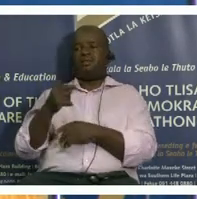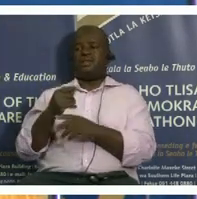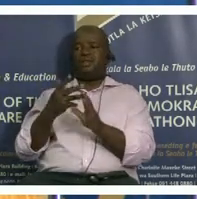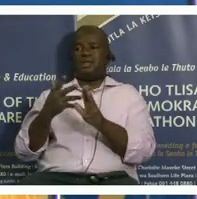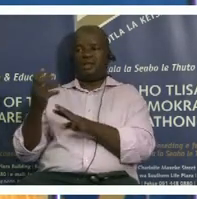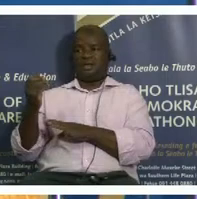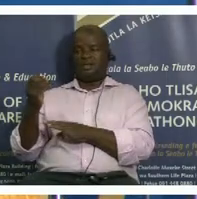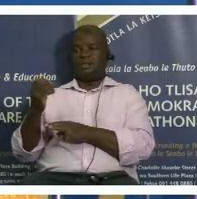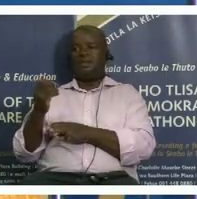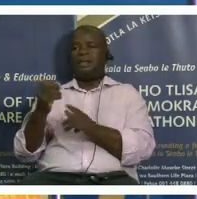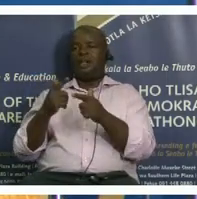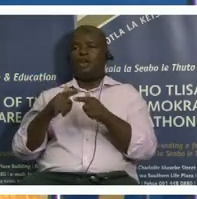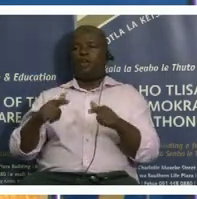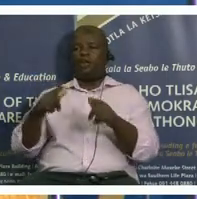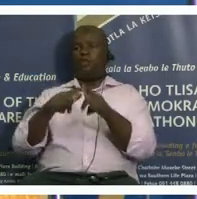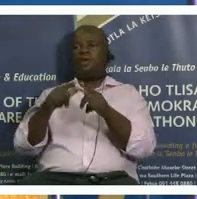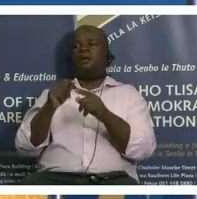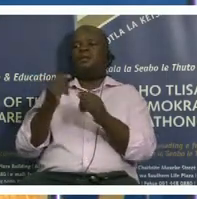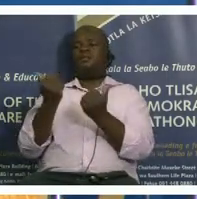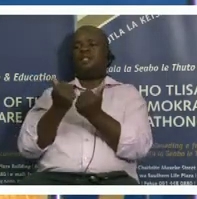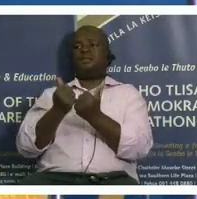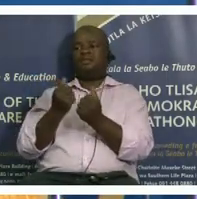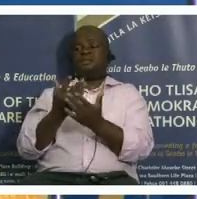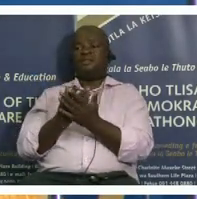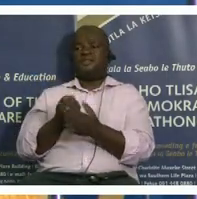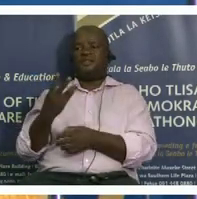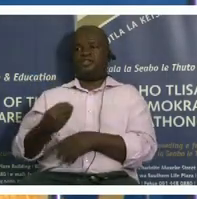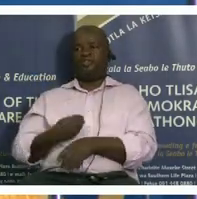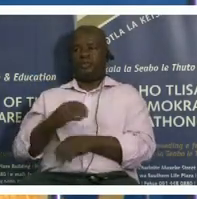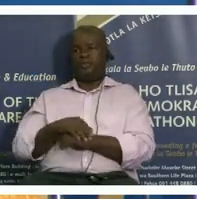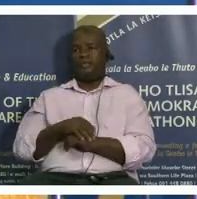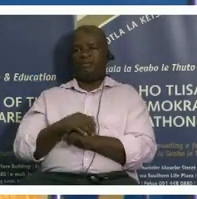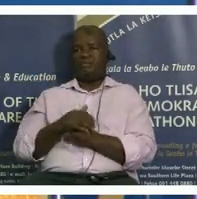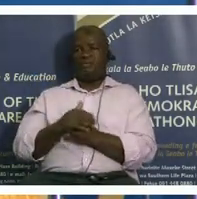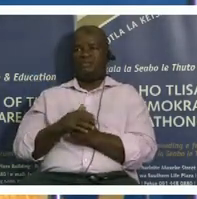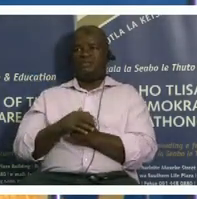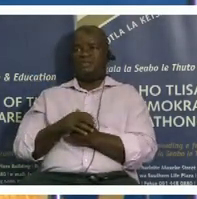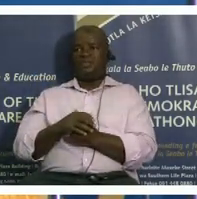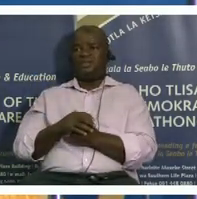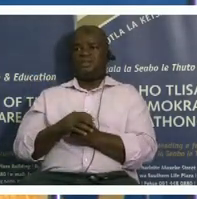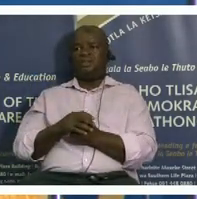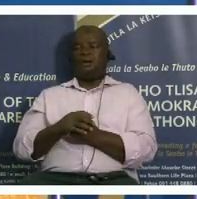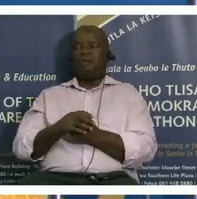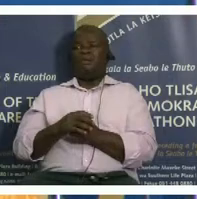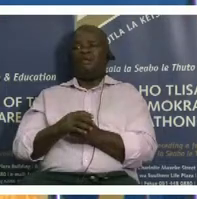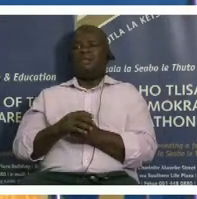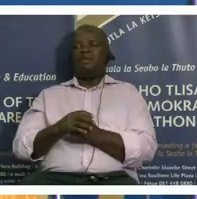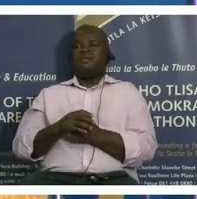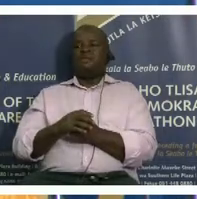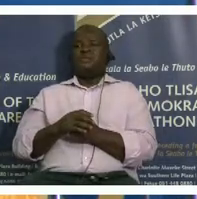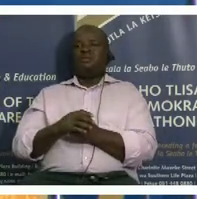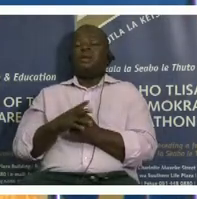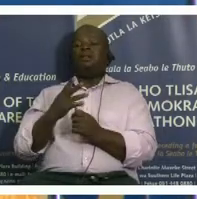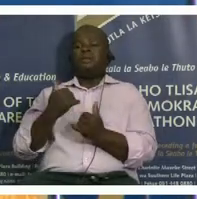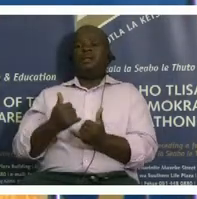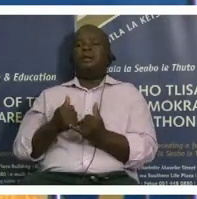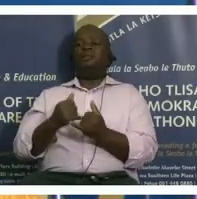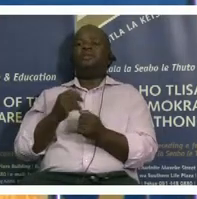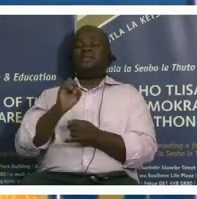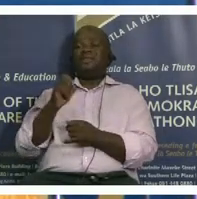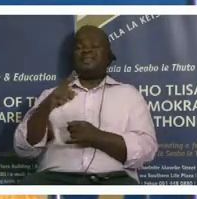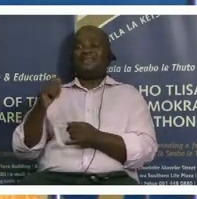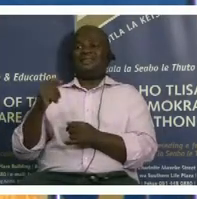10,988 local bursaries were awarded to young people. Our work with the CETAS have led